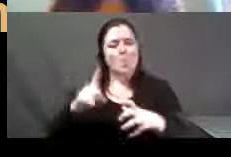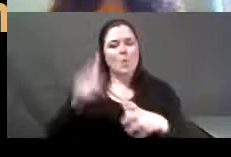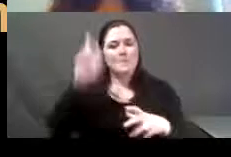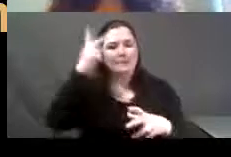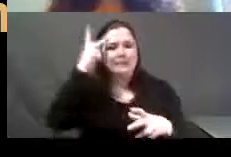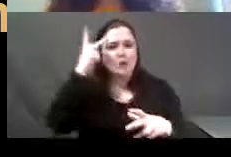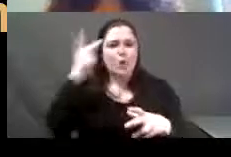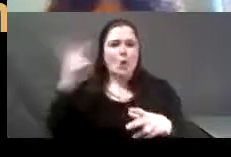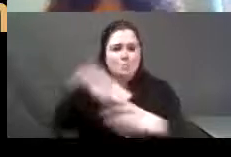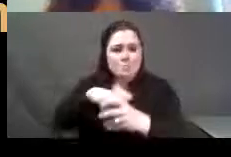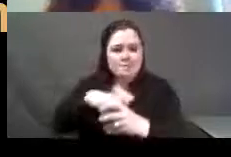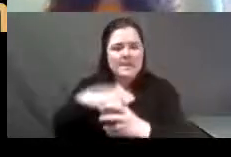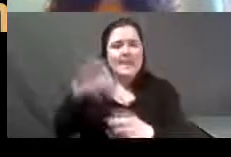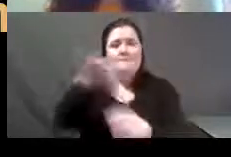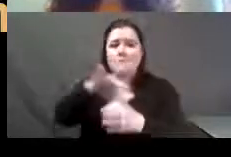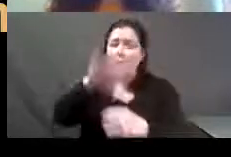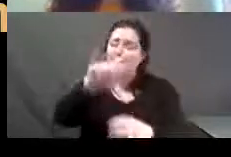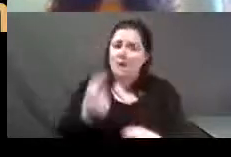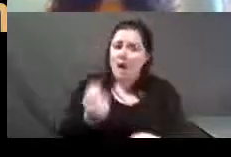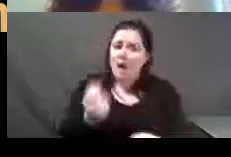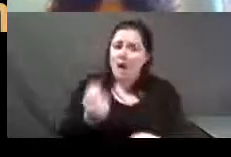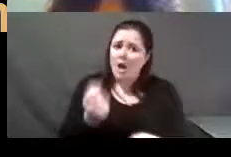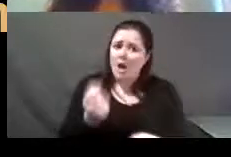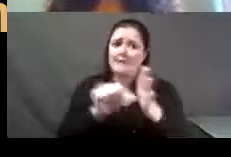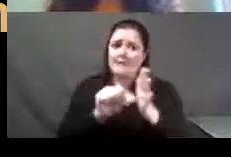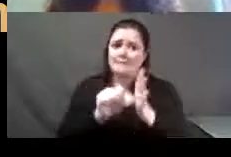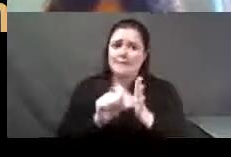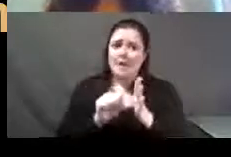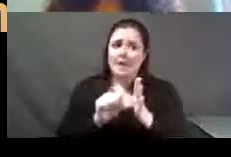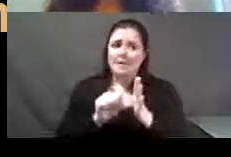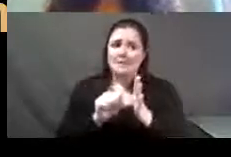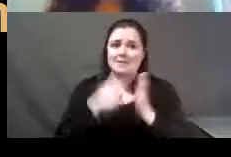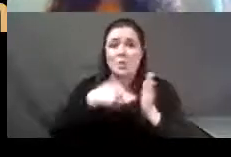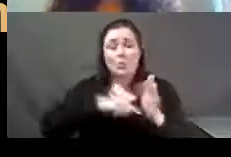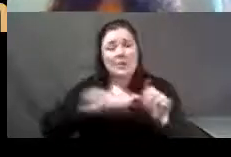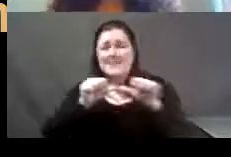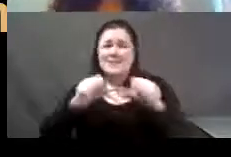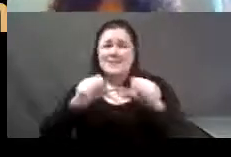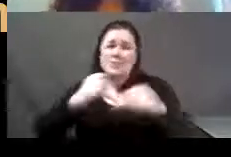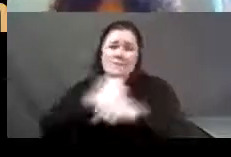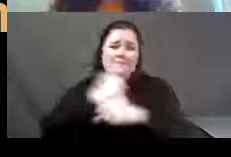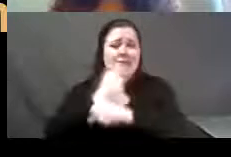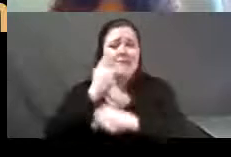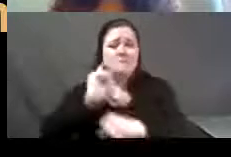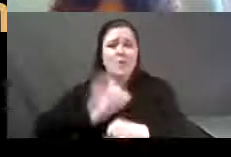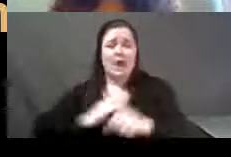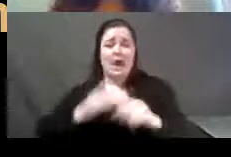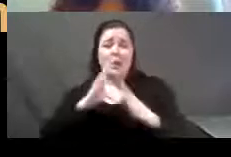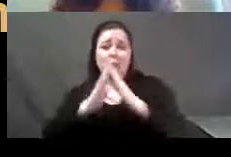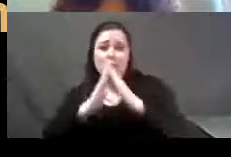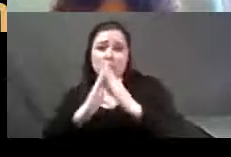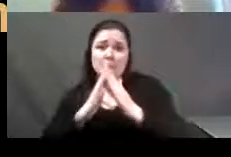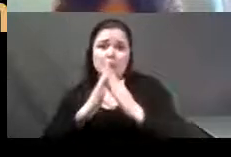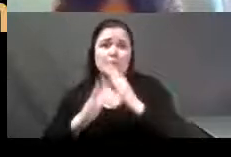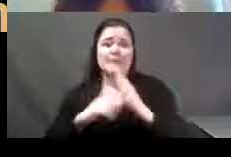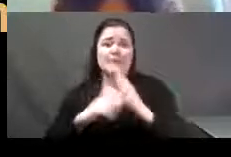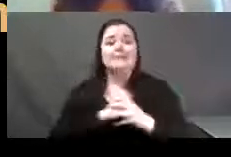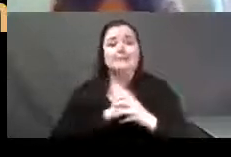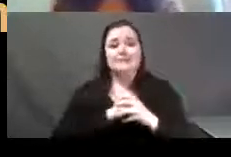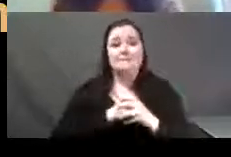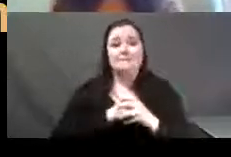also really emphasize that we continuously fight for our communities by any means possible because